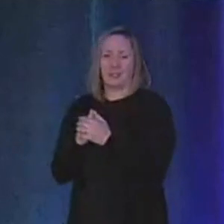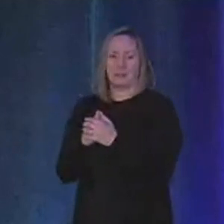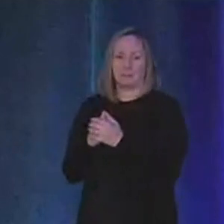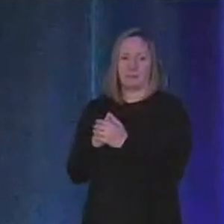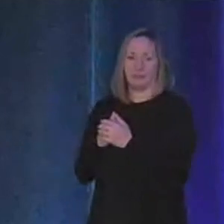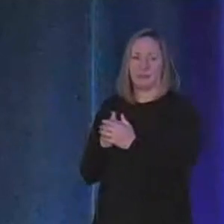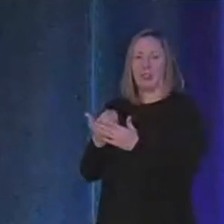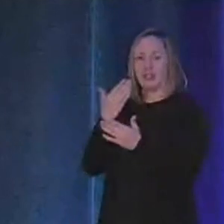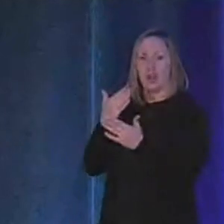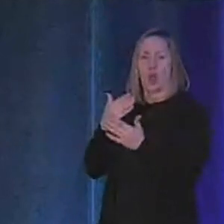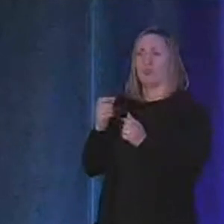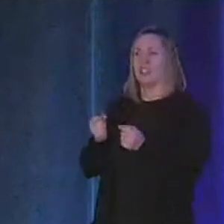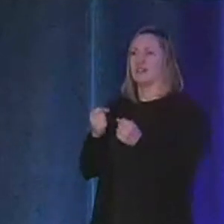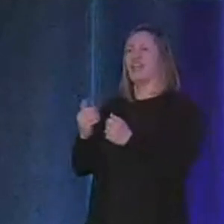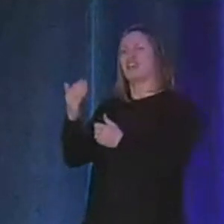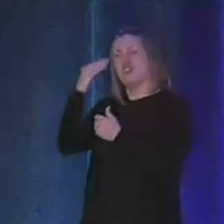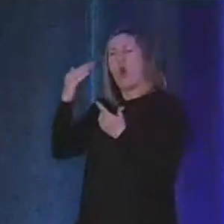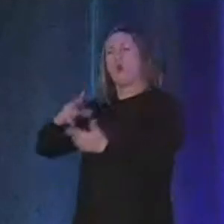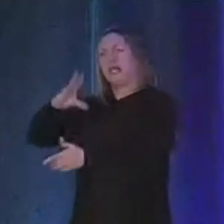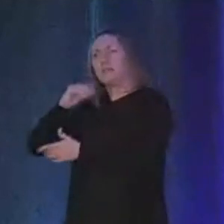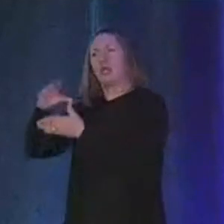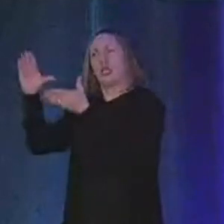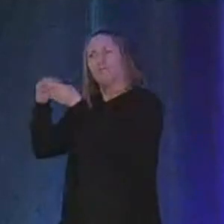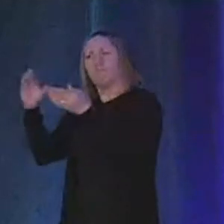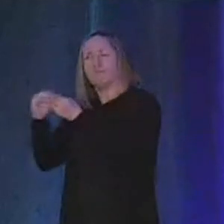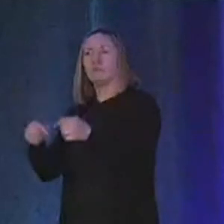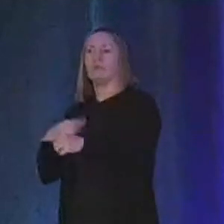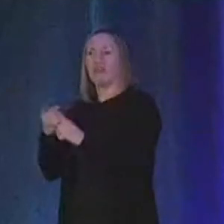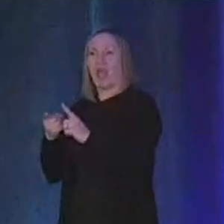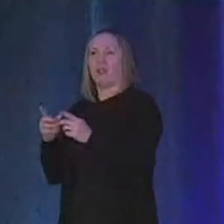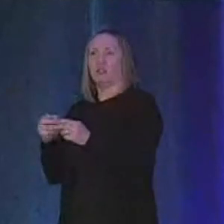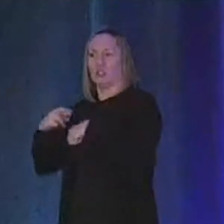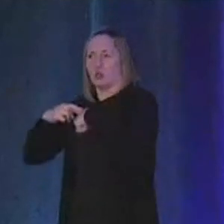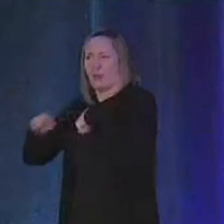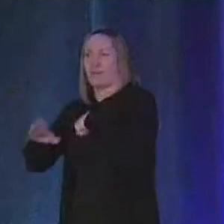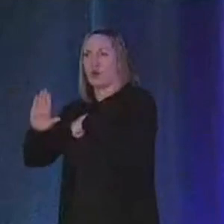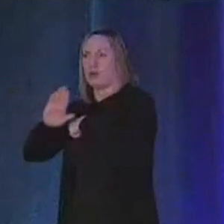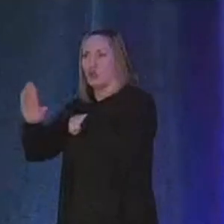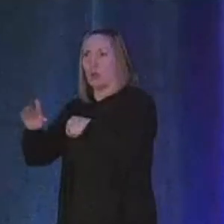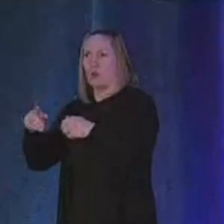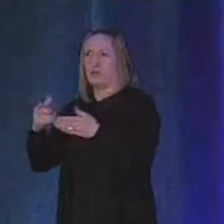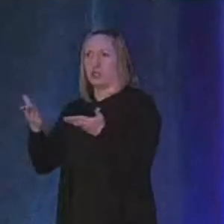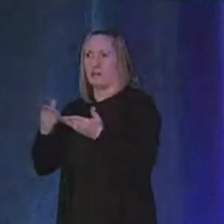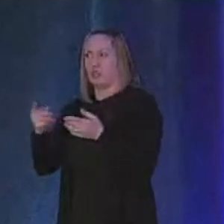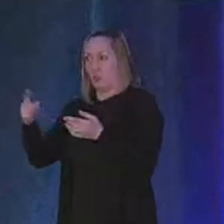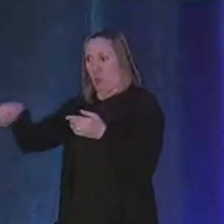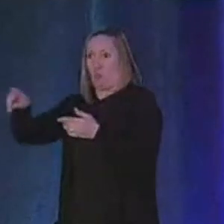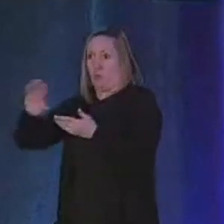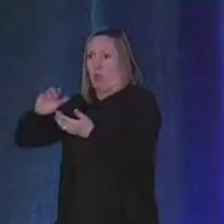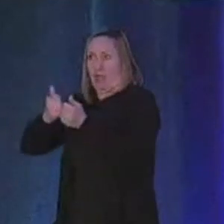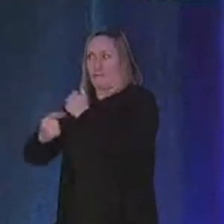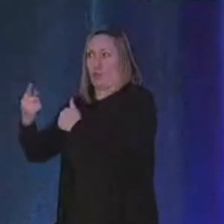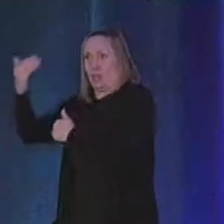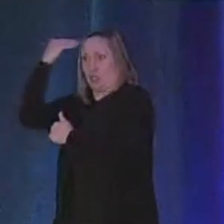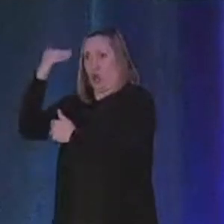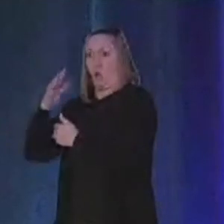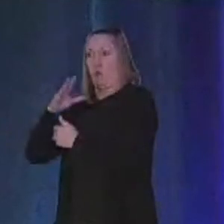They'll provide testimonials, case studies, and they'll just refer your service to everybody they know and build communities there.